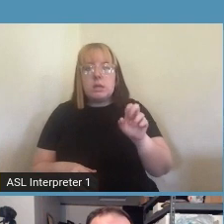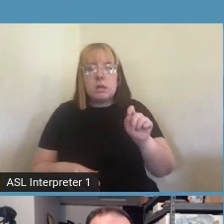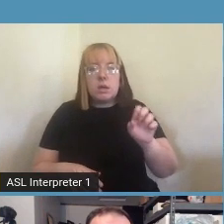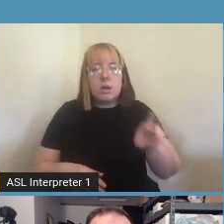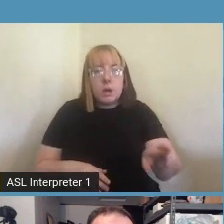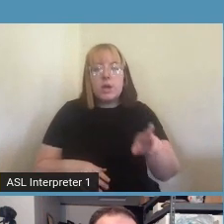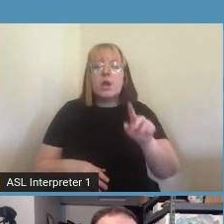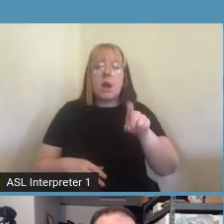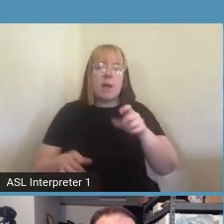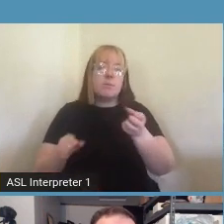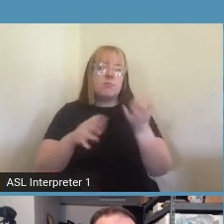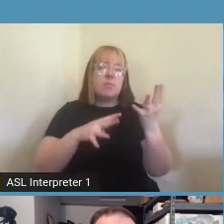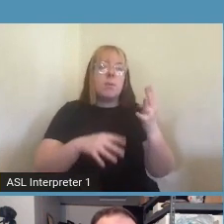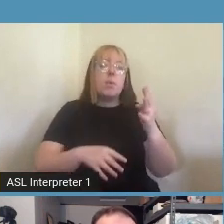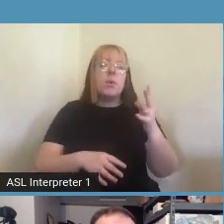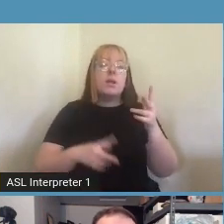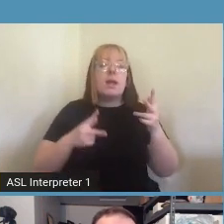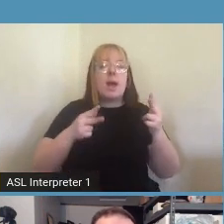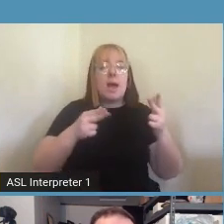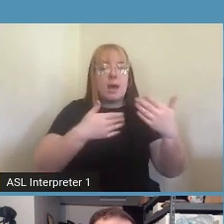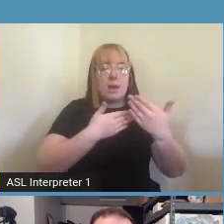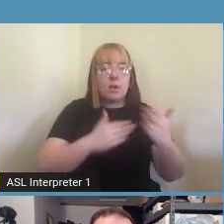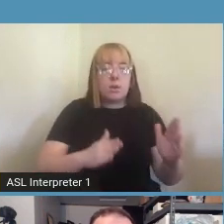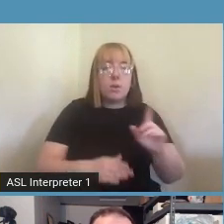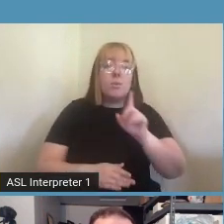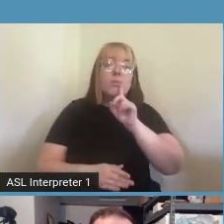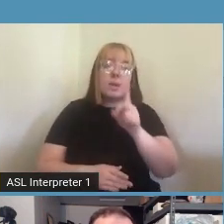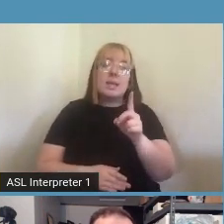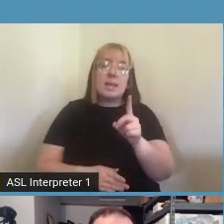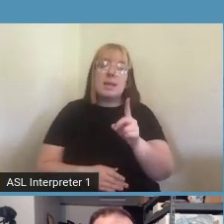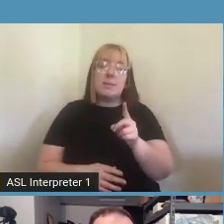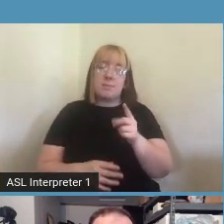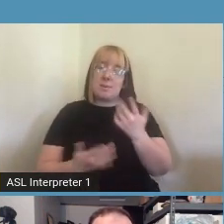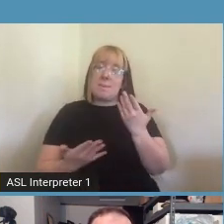room. This can be a full-time person job